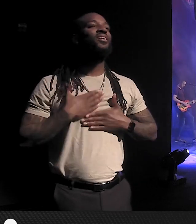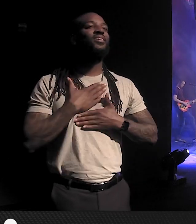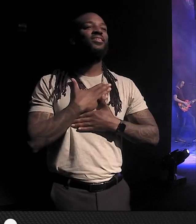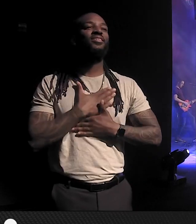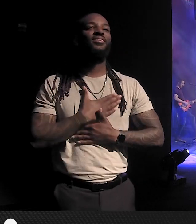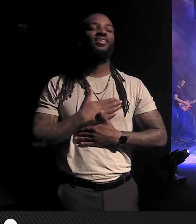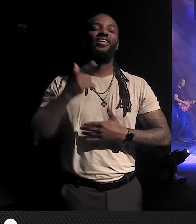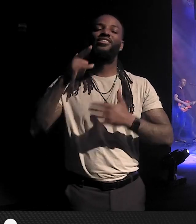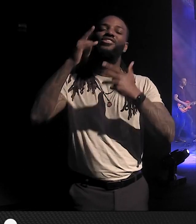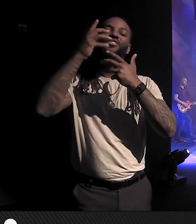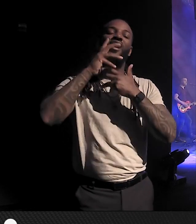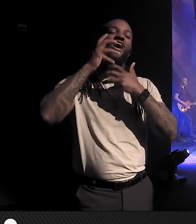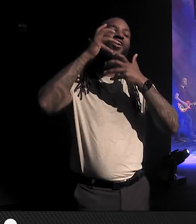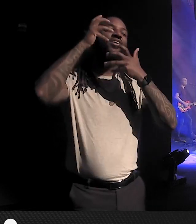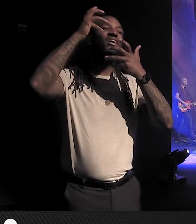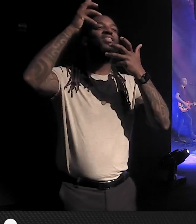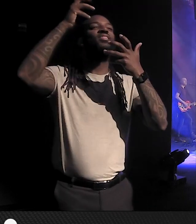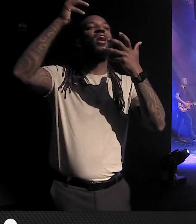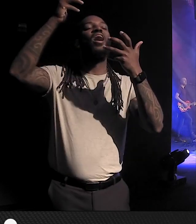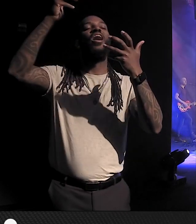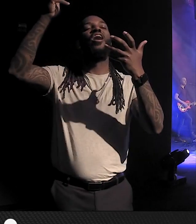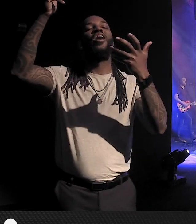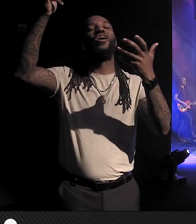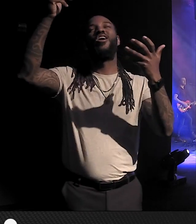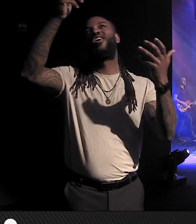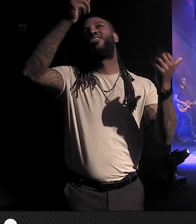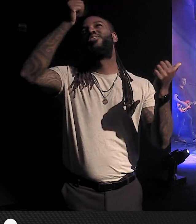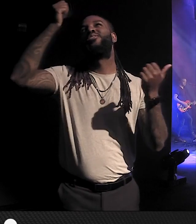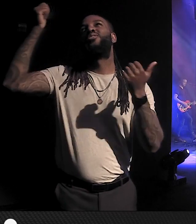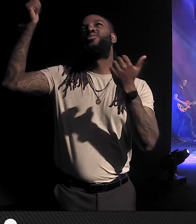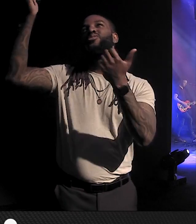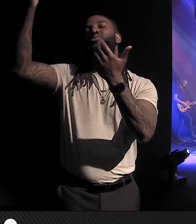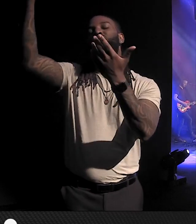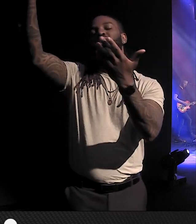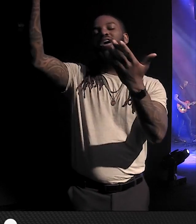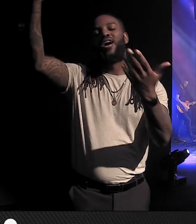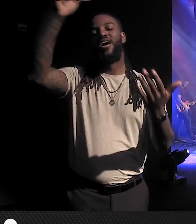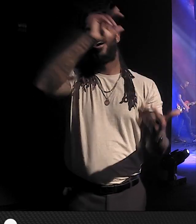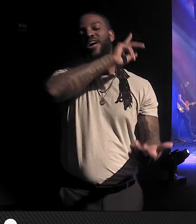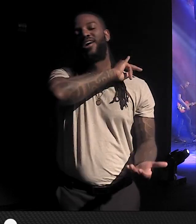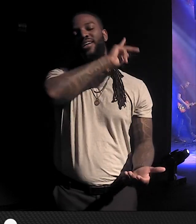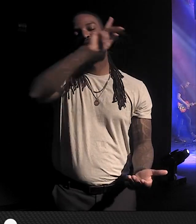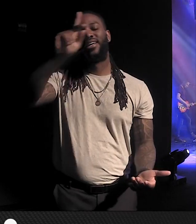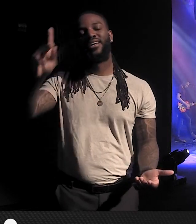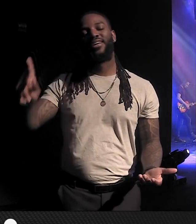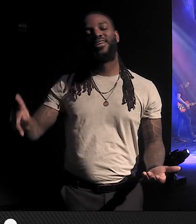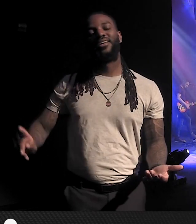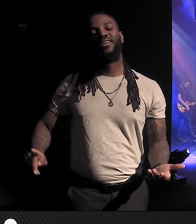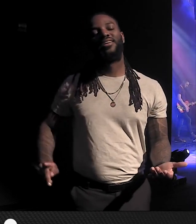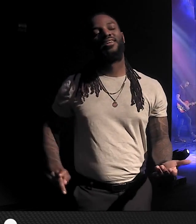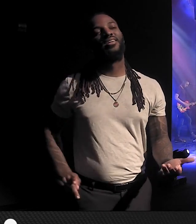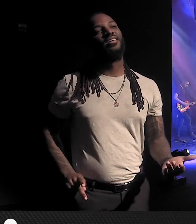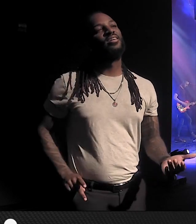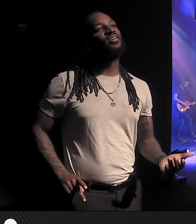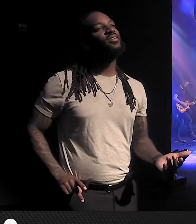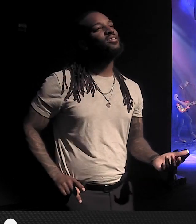joy. Let us shout aloud to our